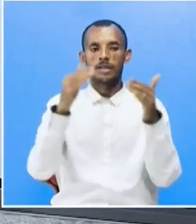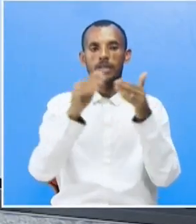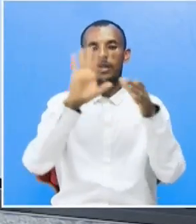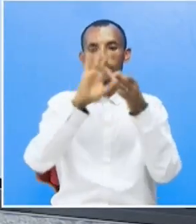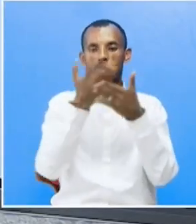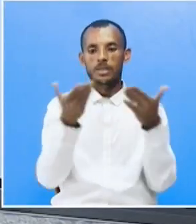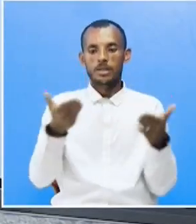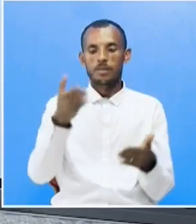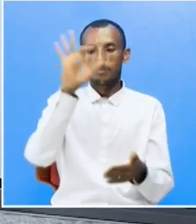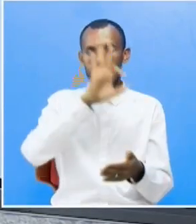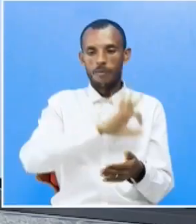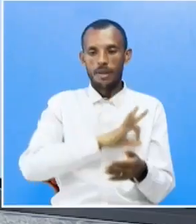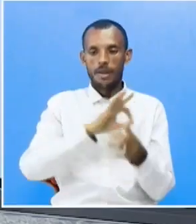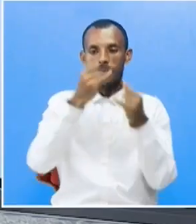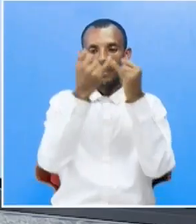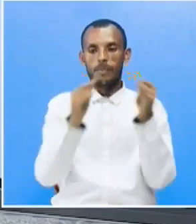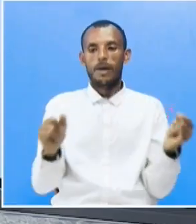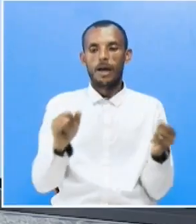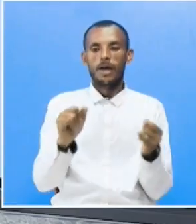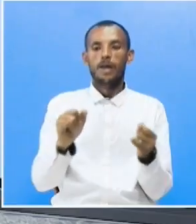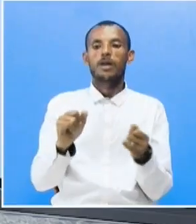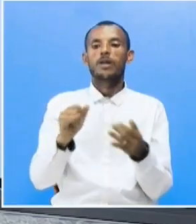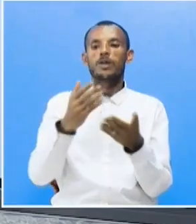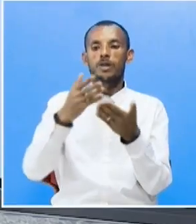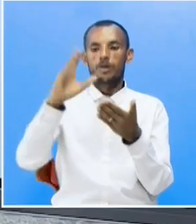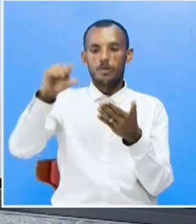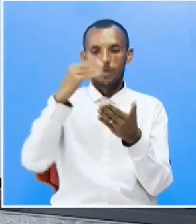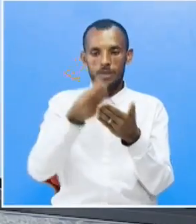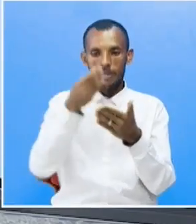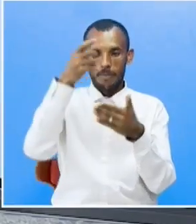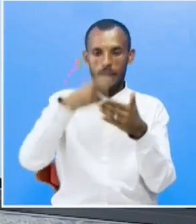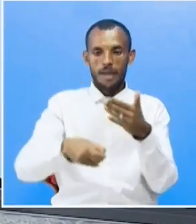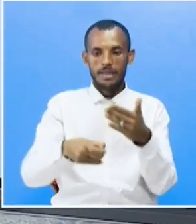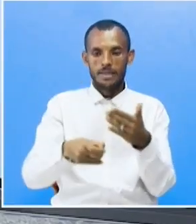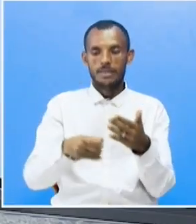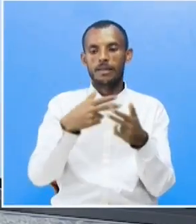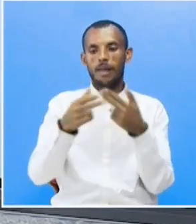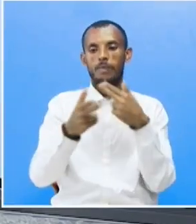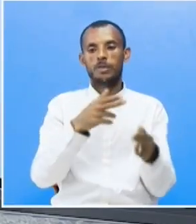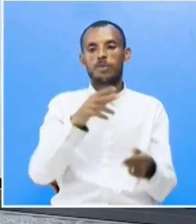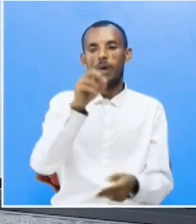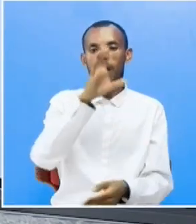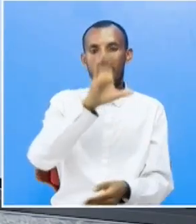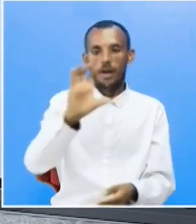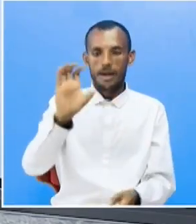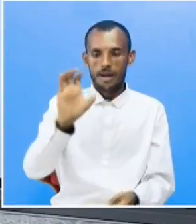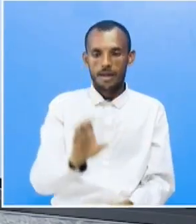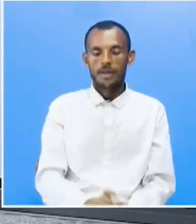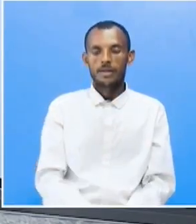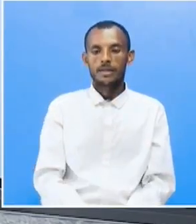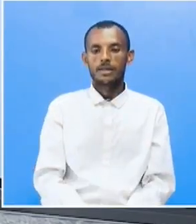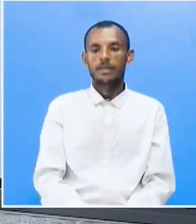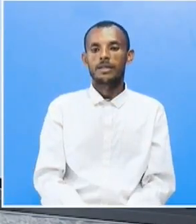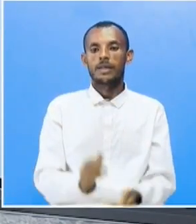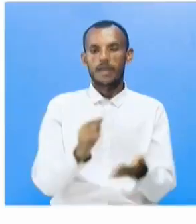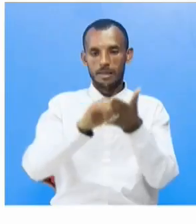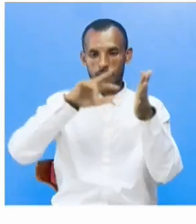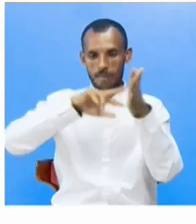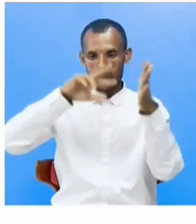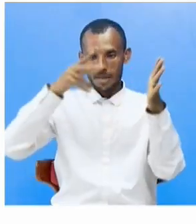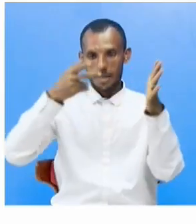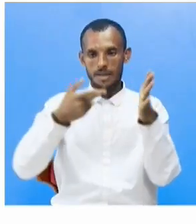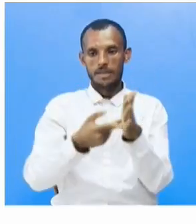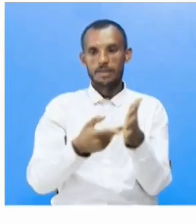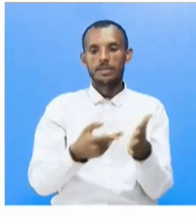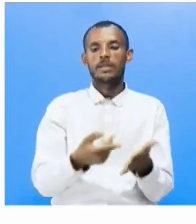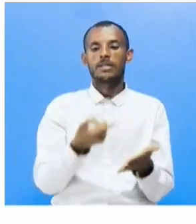Profit divided by cost price times 100%. In other words, or we can rewrite this in